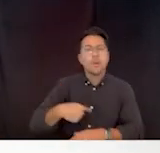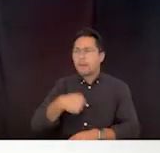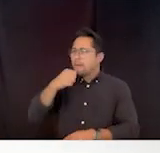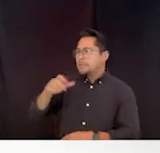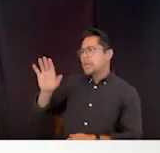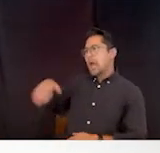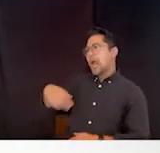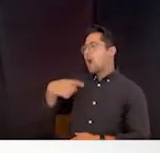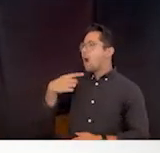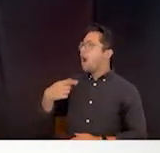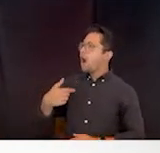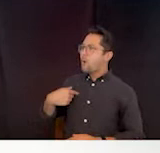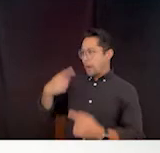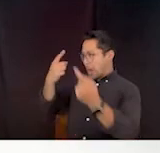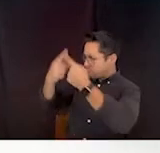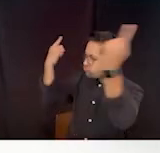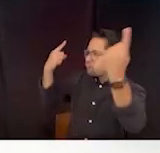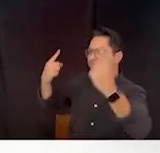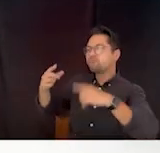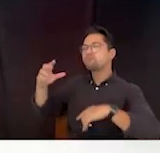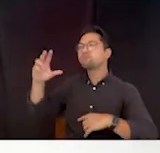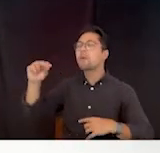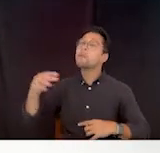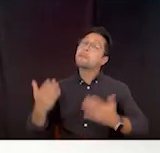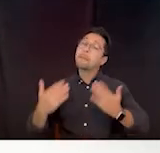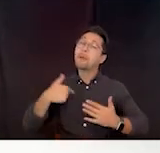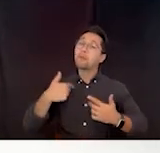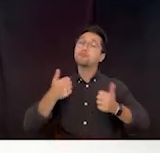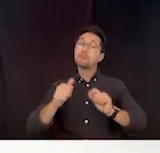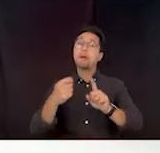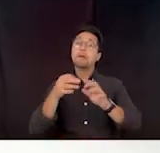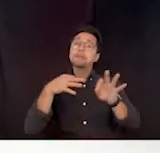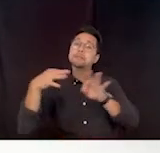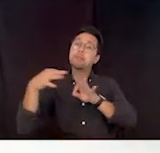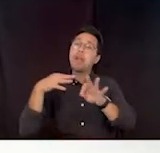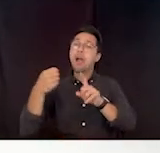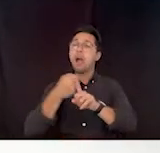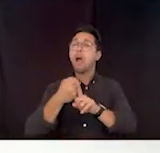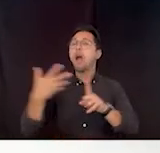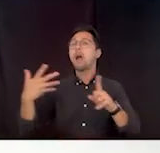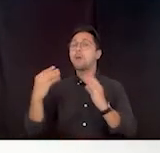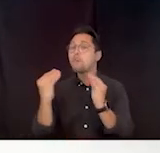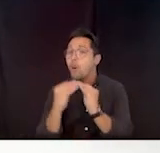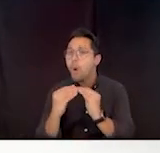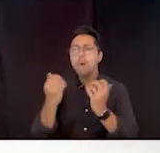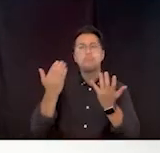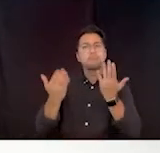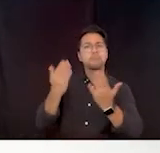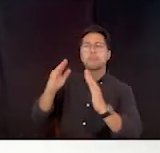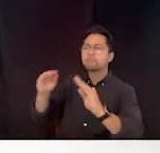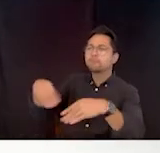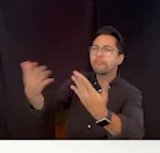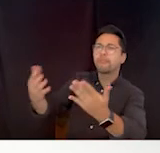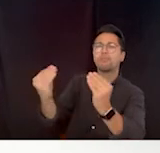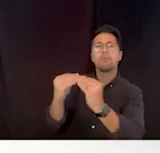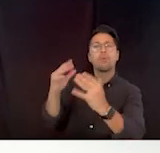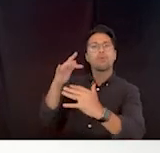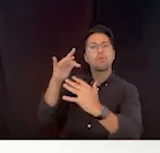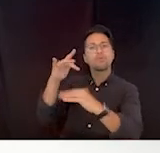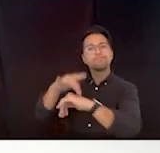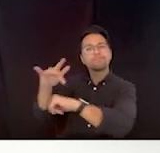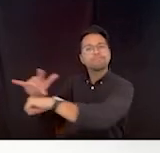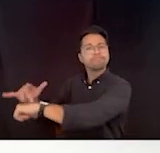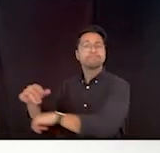oh, we can, go against what your therapist said, but we might try to explain it a little bit more or just give you some other resources. The other thing